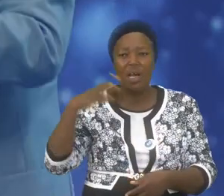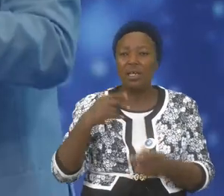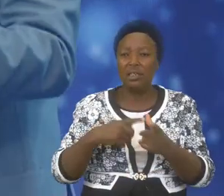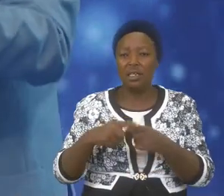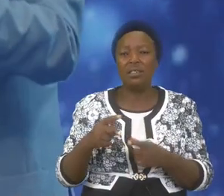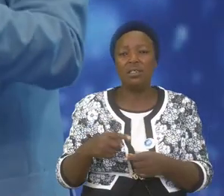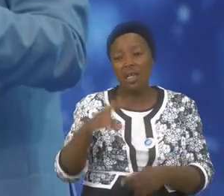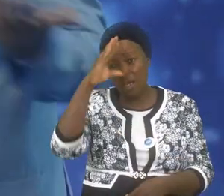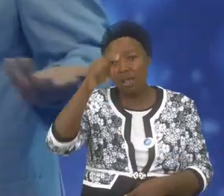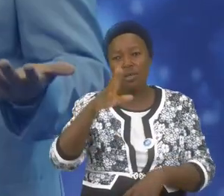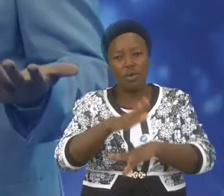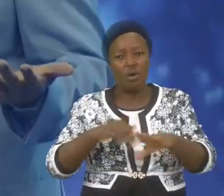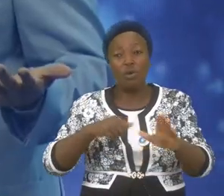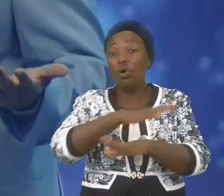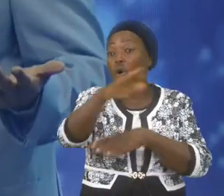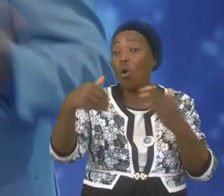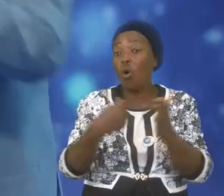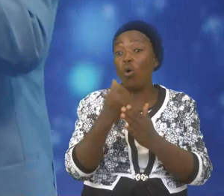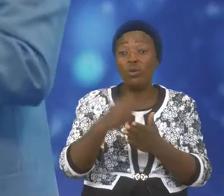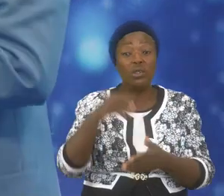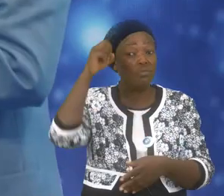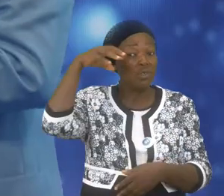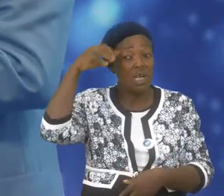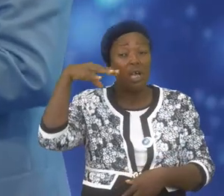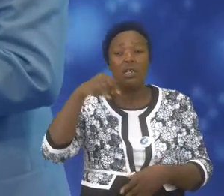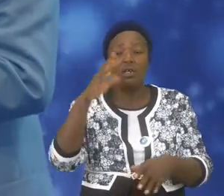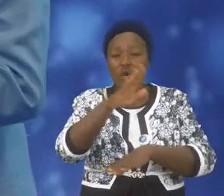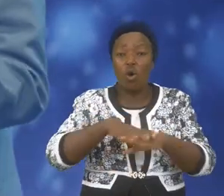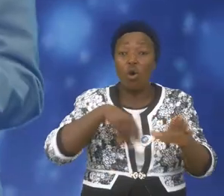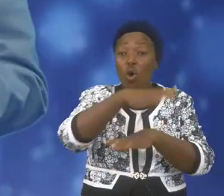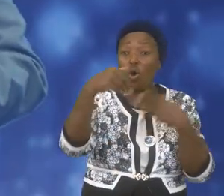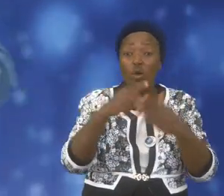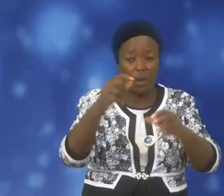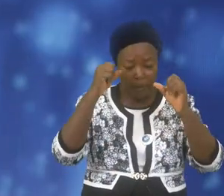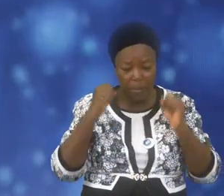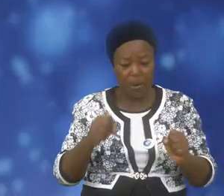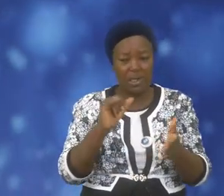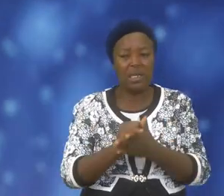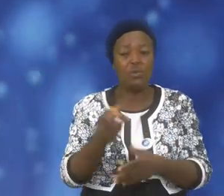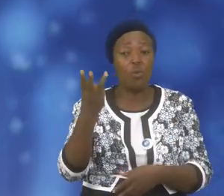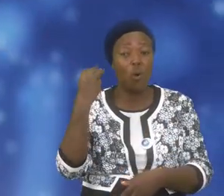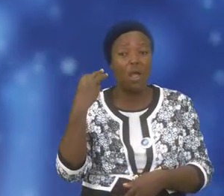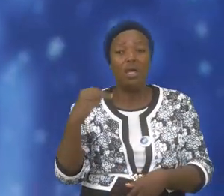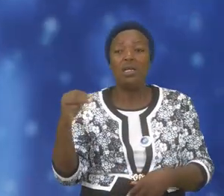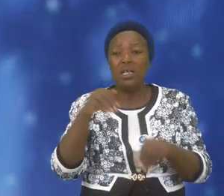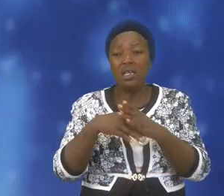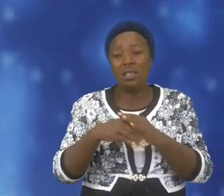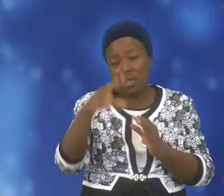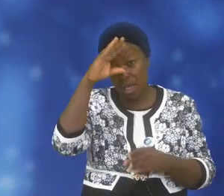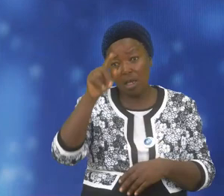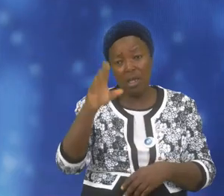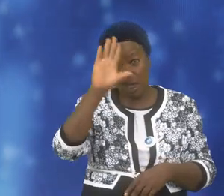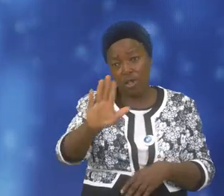all the powers that were in his own time. And he told them, I have a